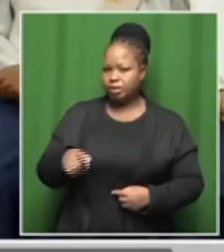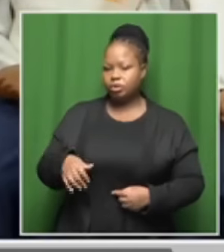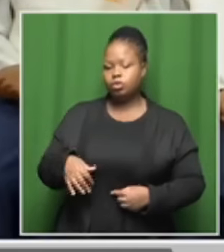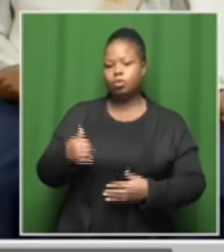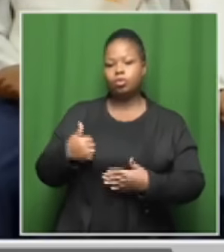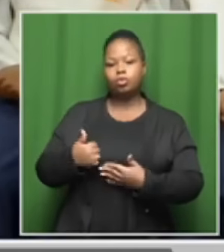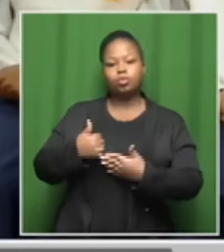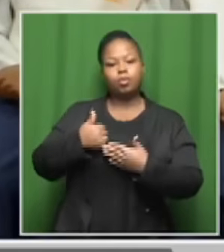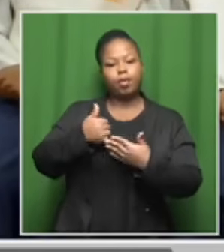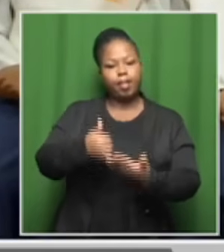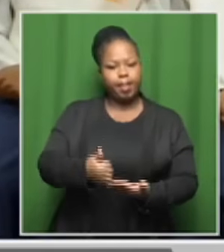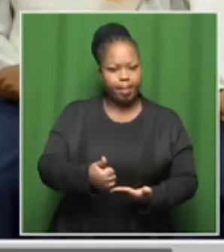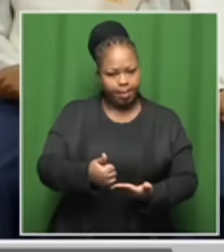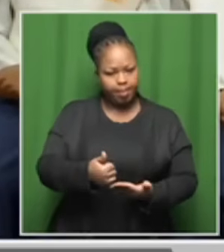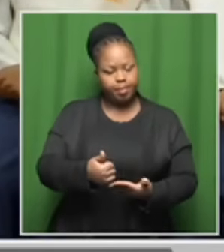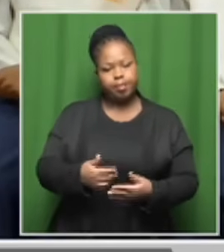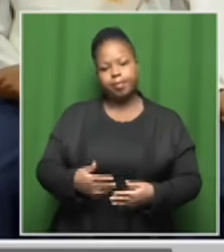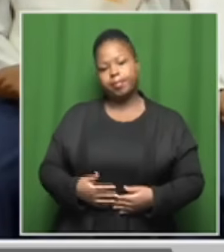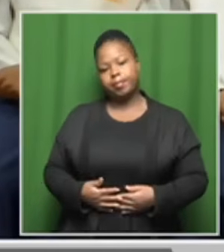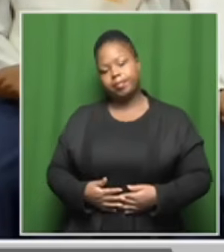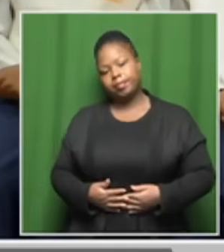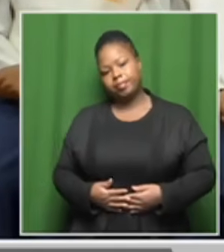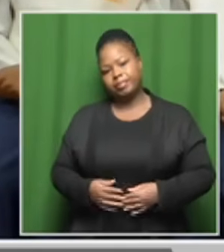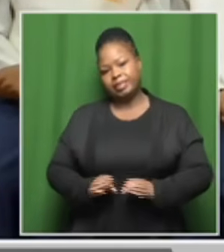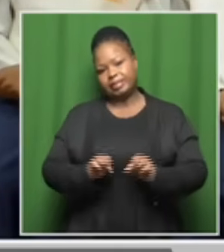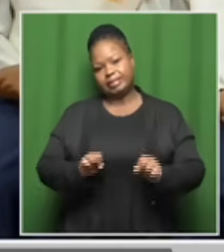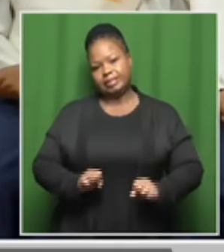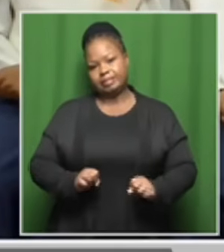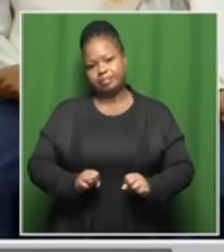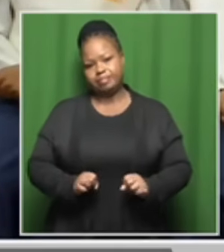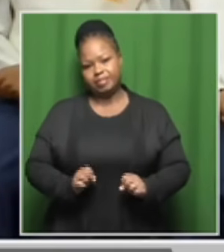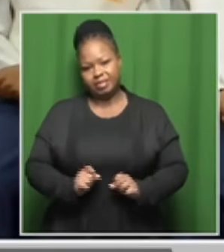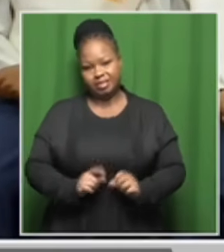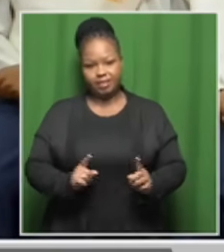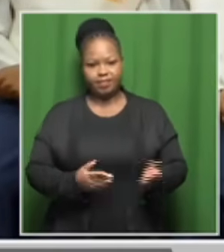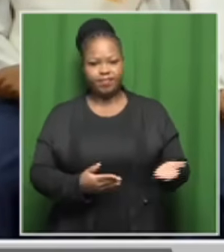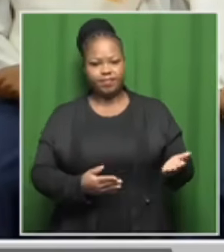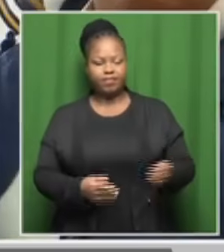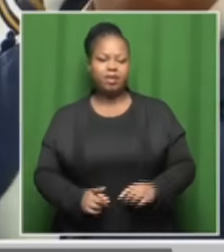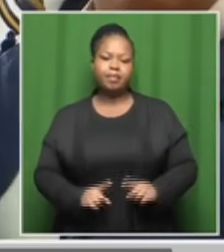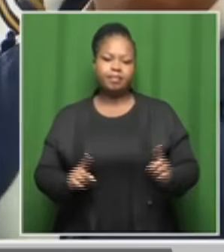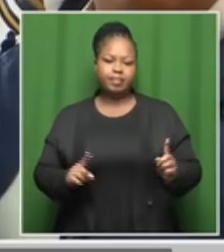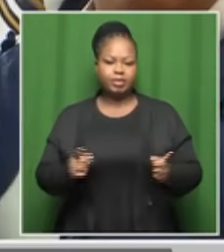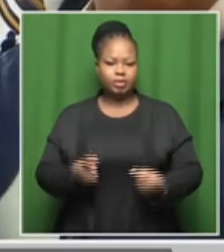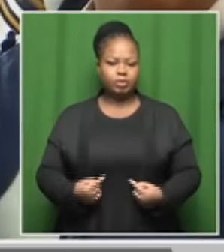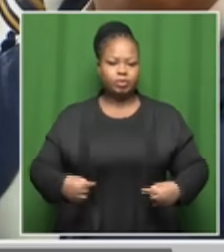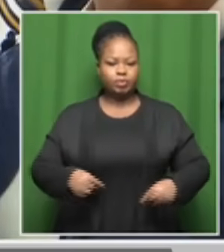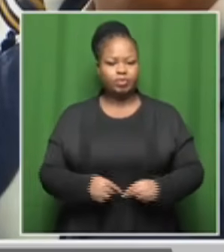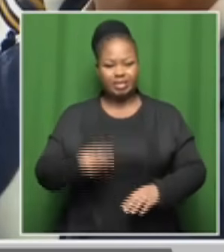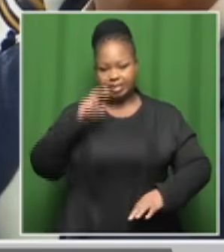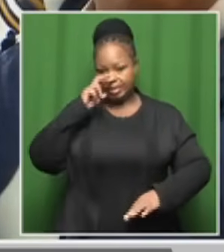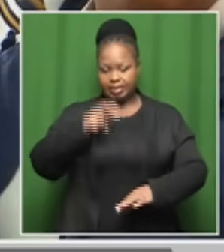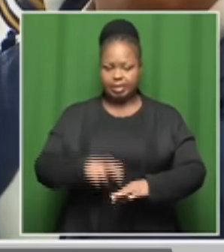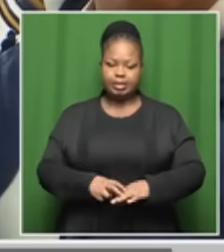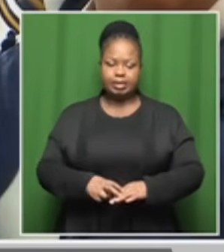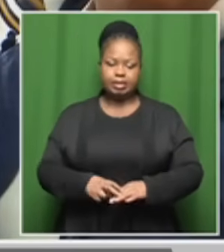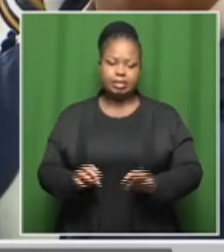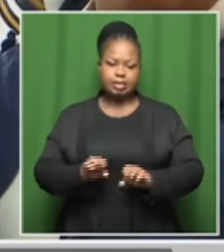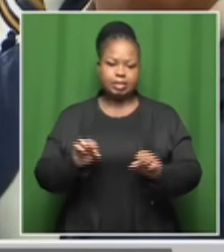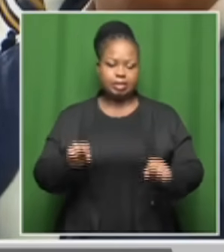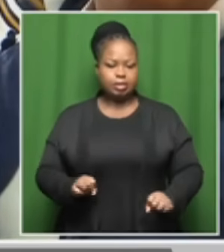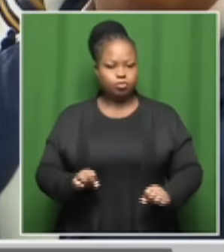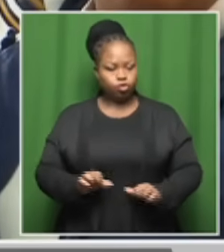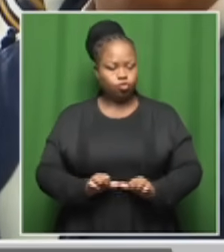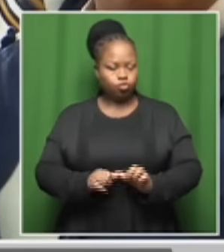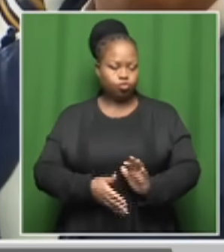alarm and to help the system itself. But we need the system to take on and